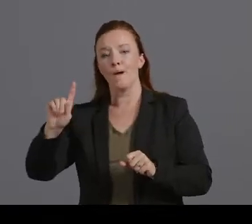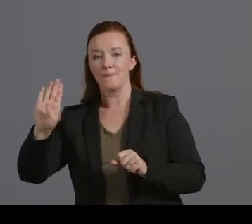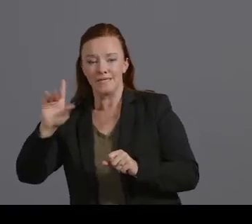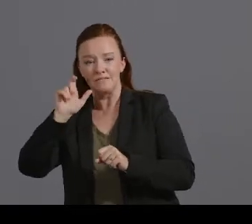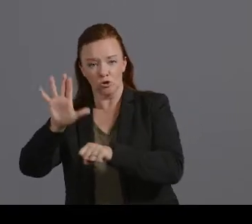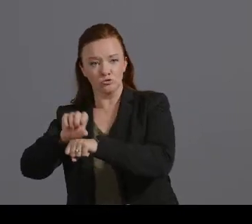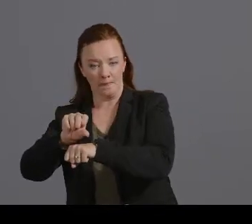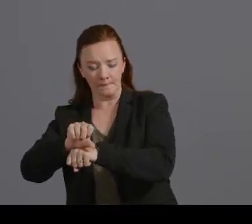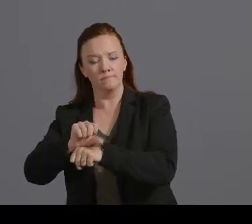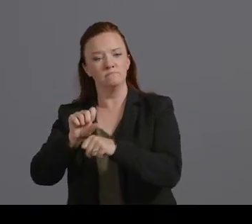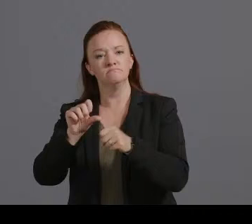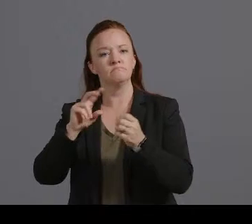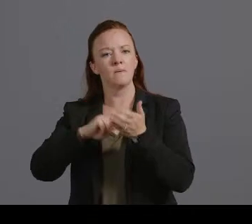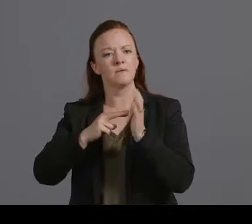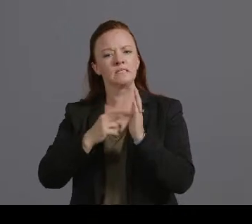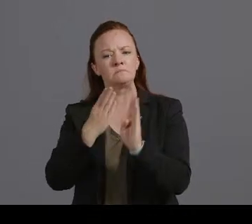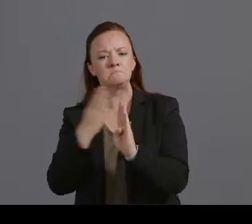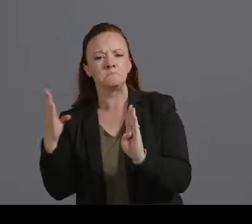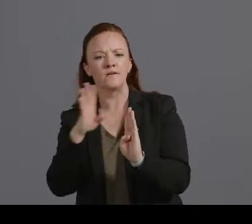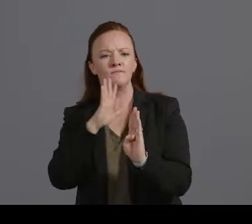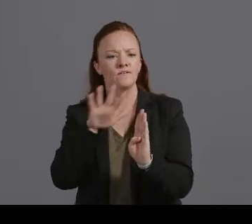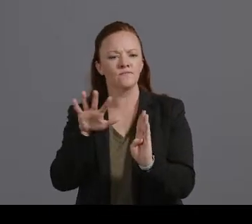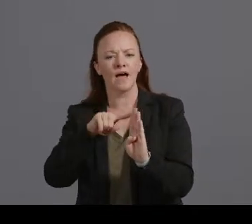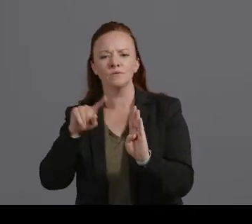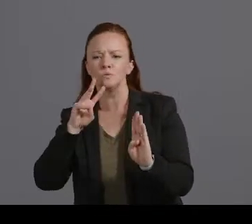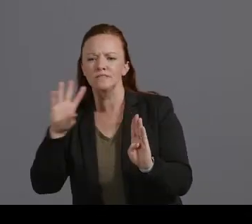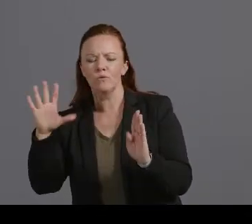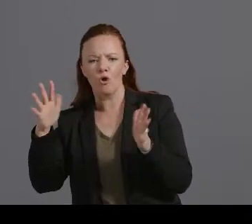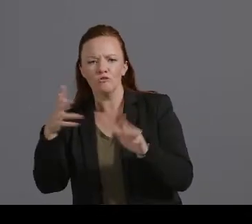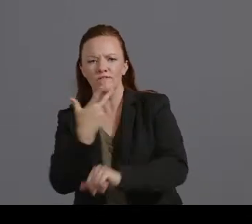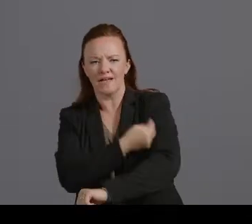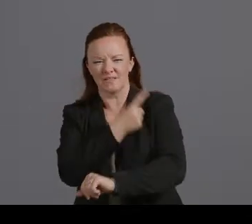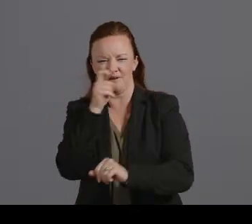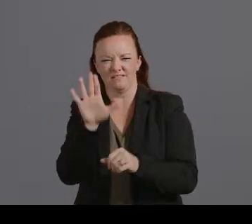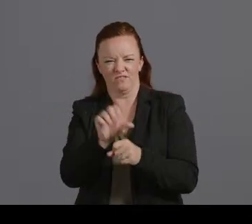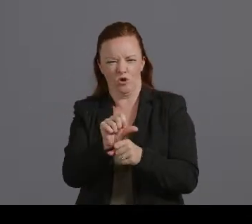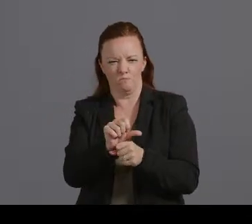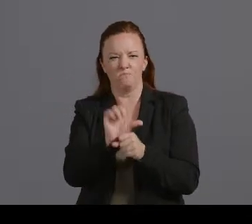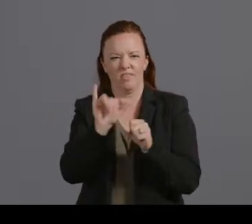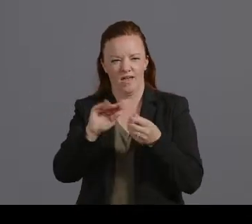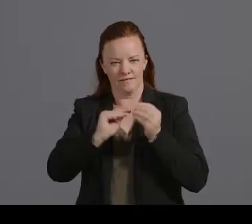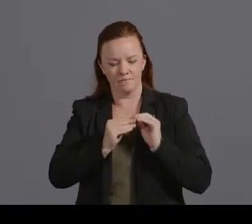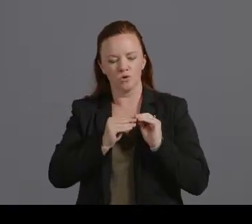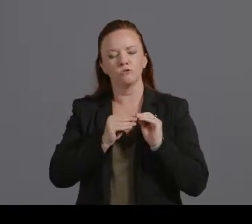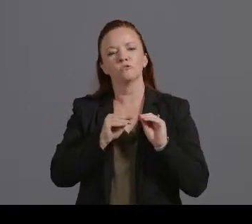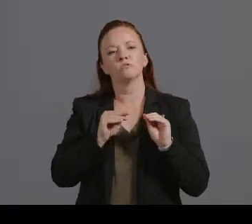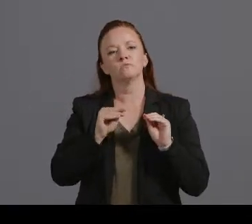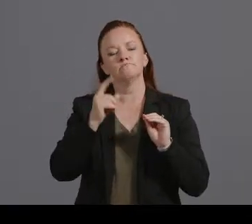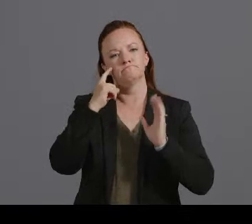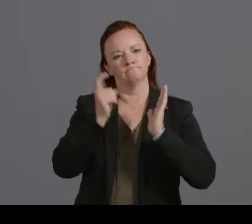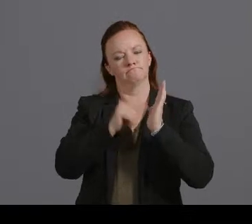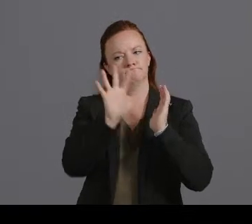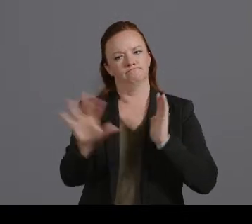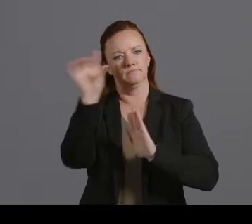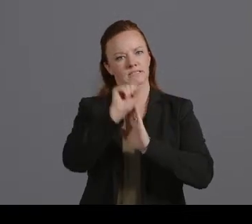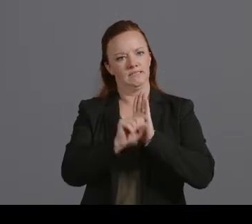based on their profession or high risk. And you can see that throughout the state,